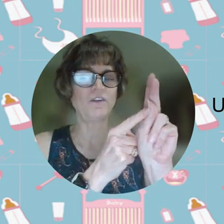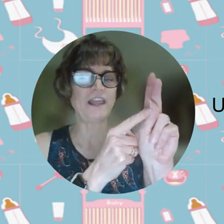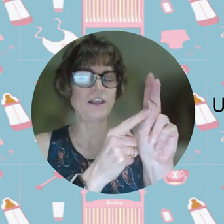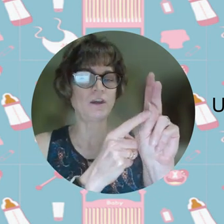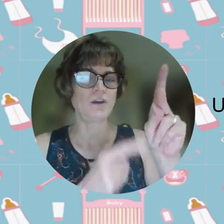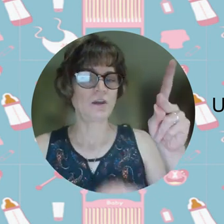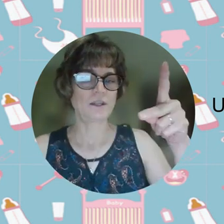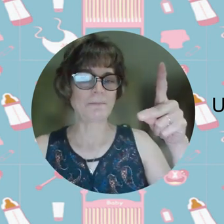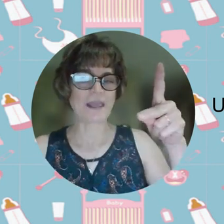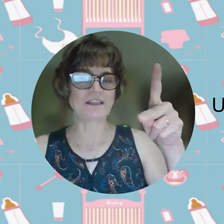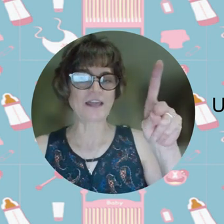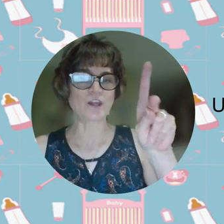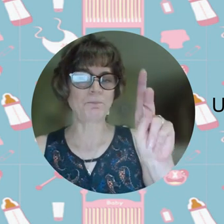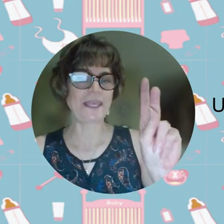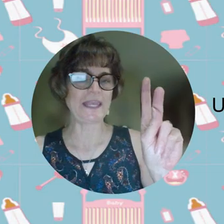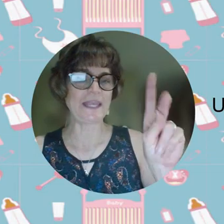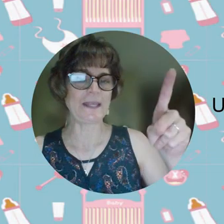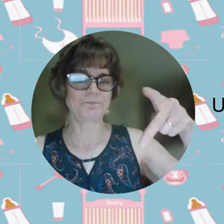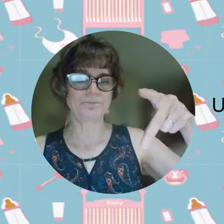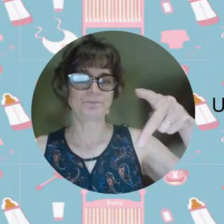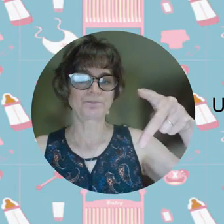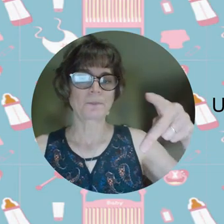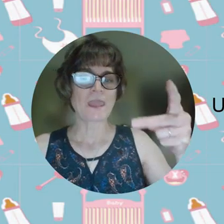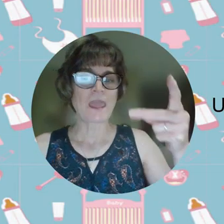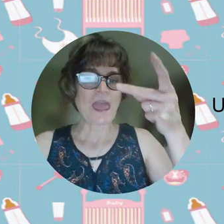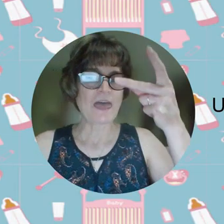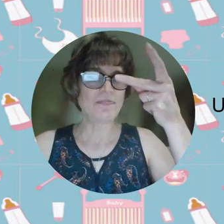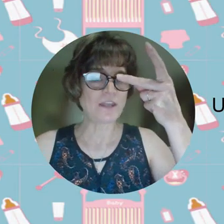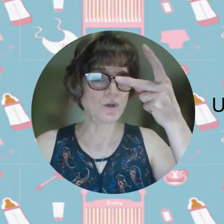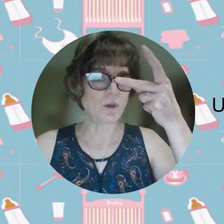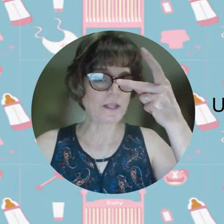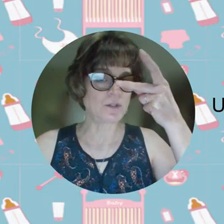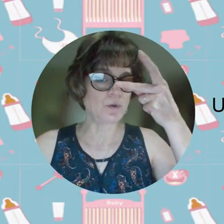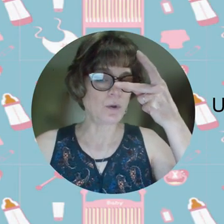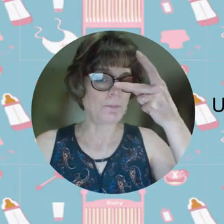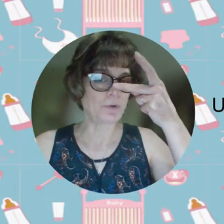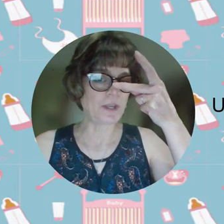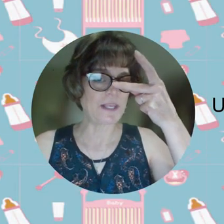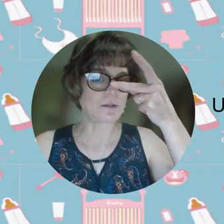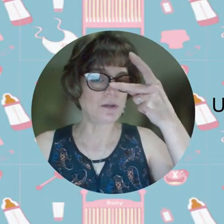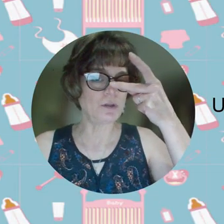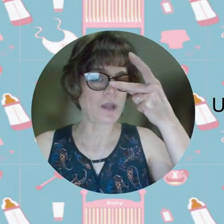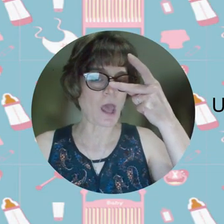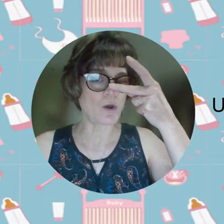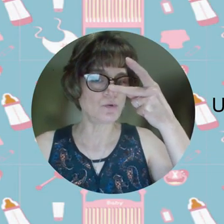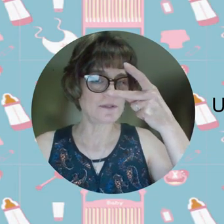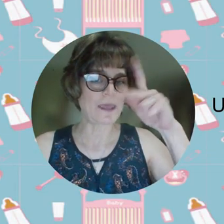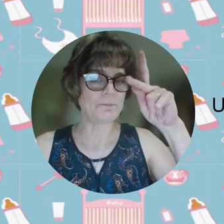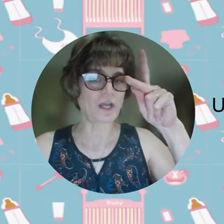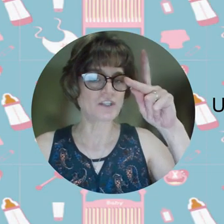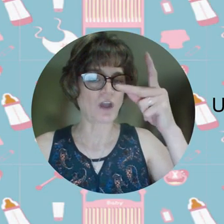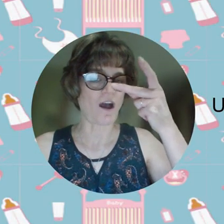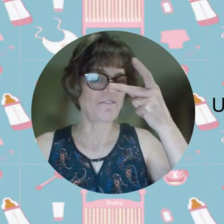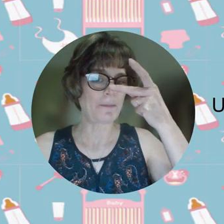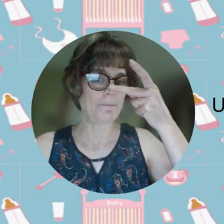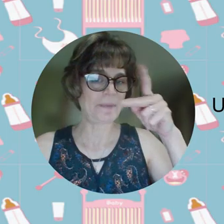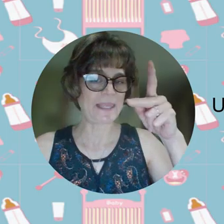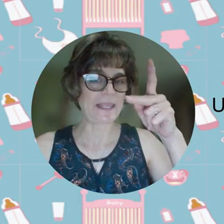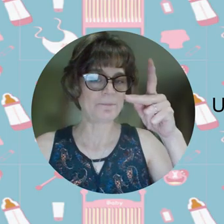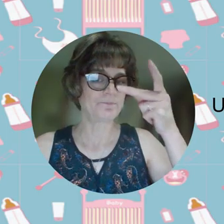middle finger to make the letter P. And then you're going to bring it to your nose and brush